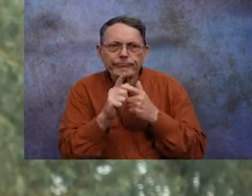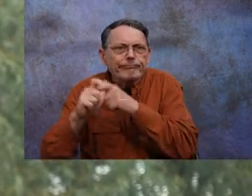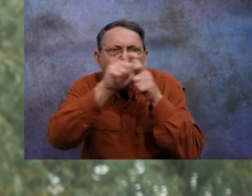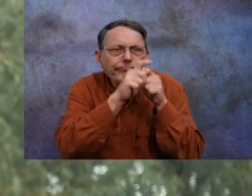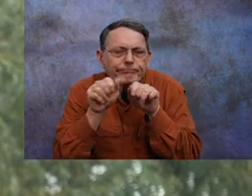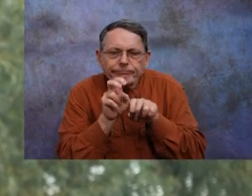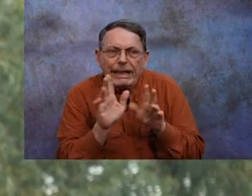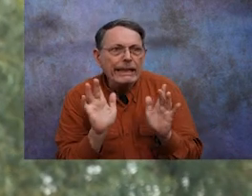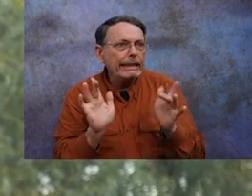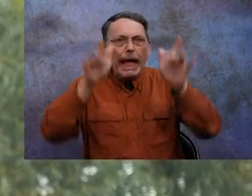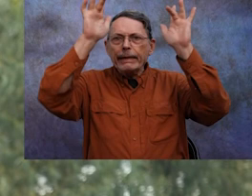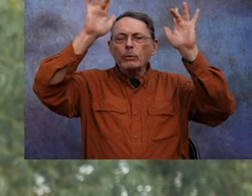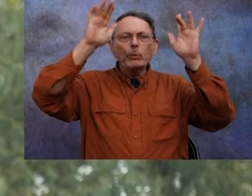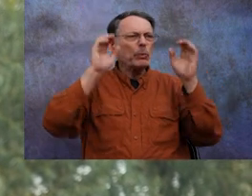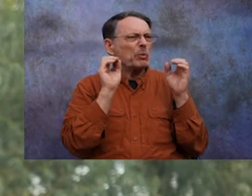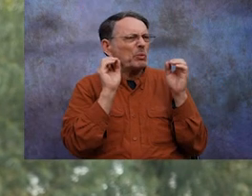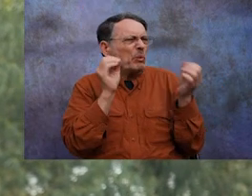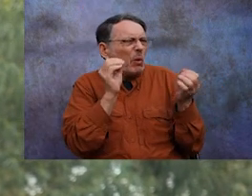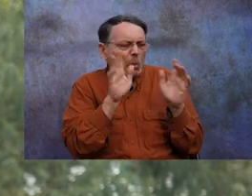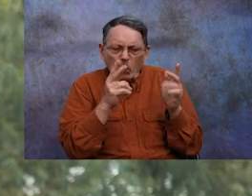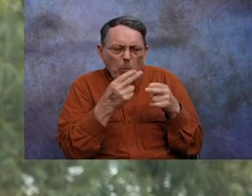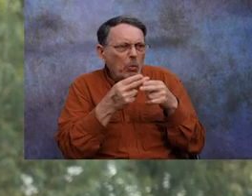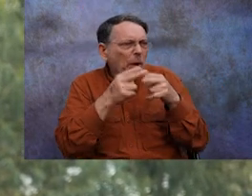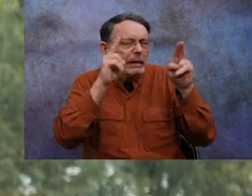light, weightless, dexterous.